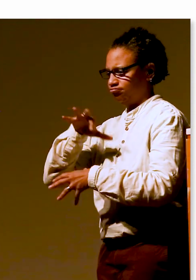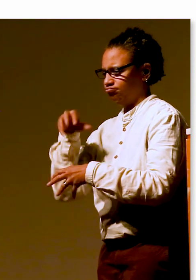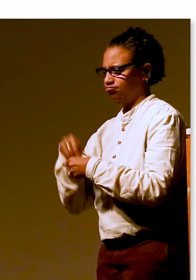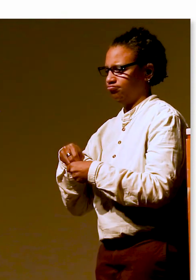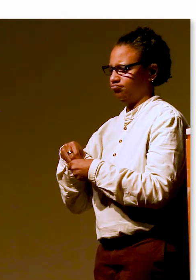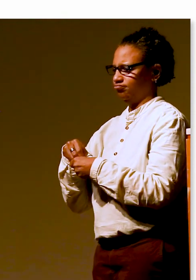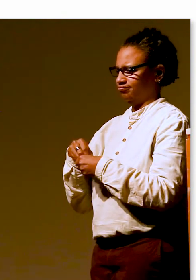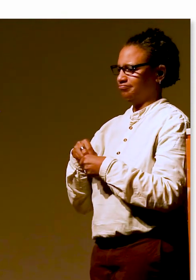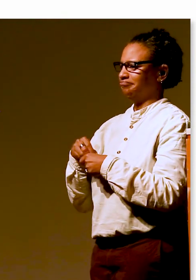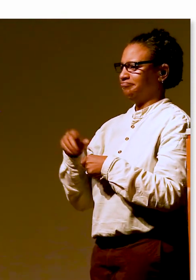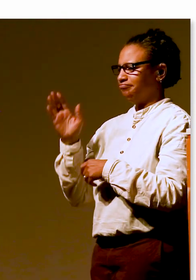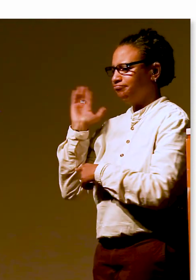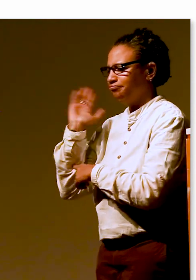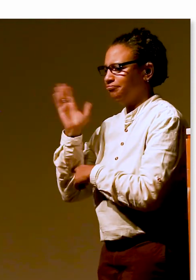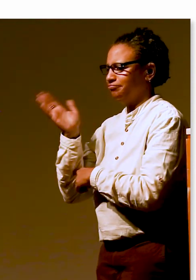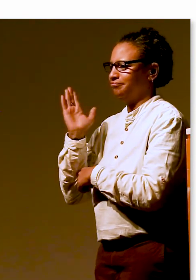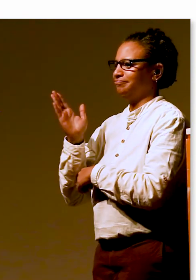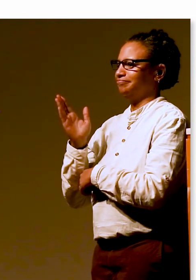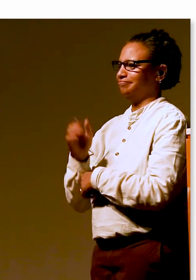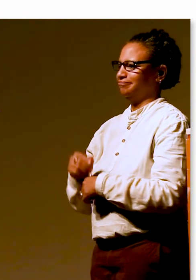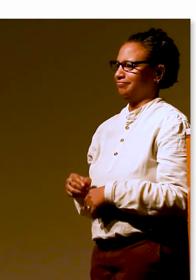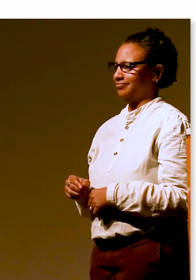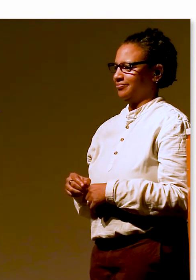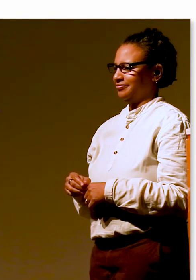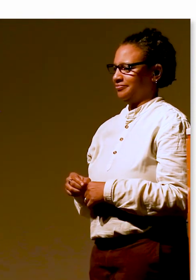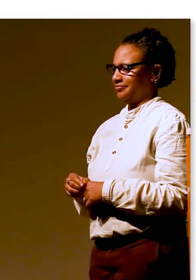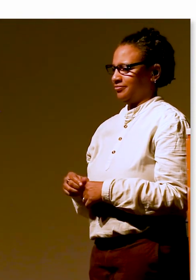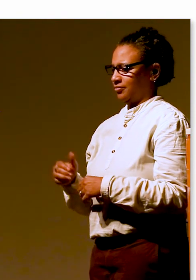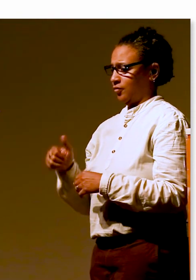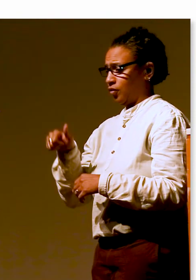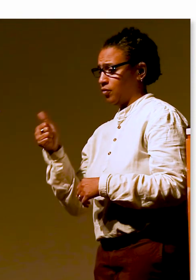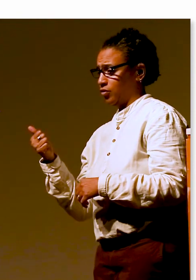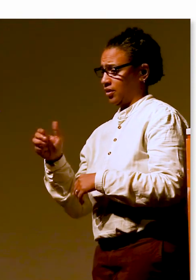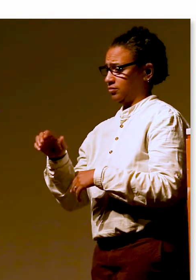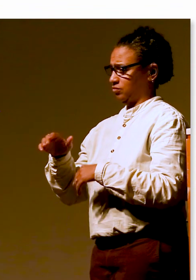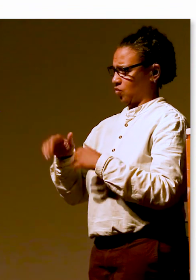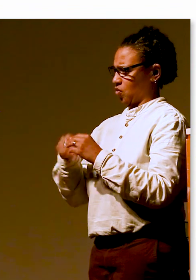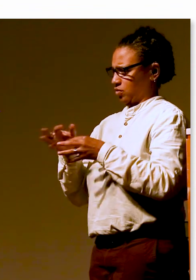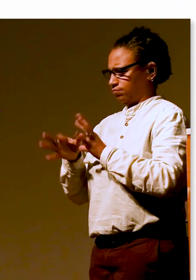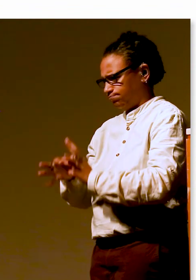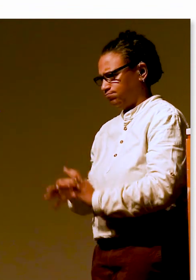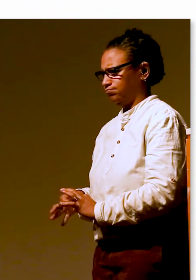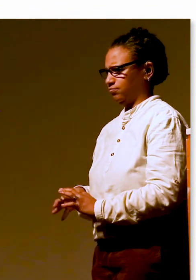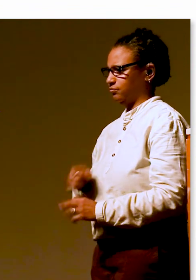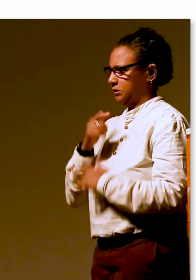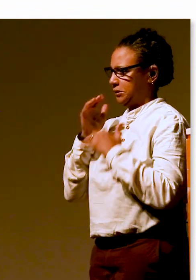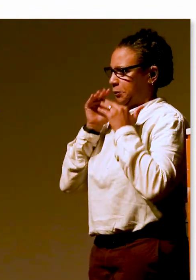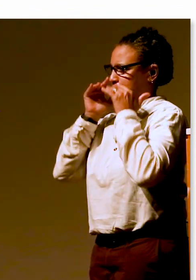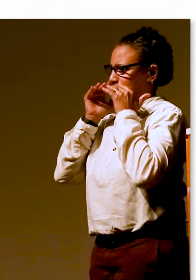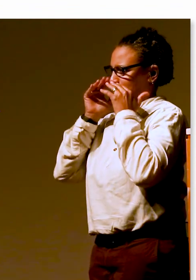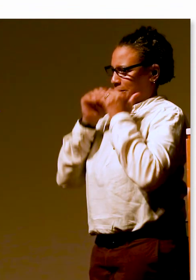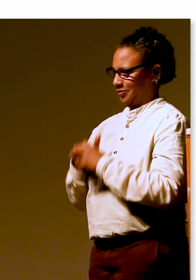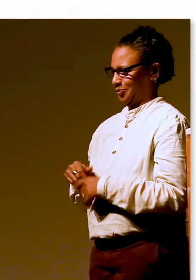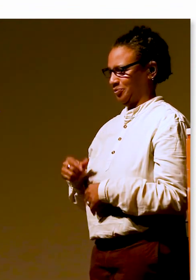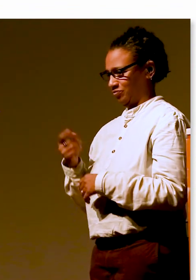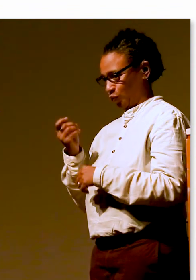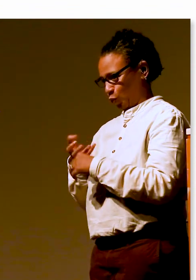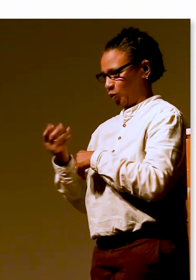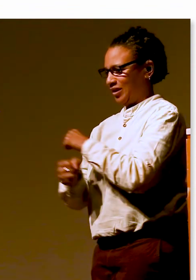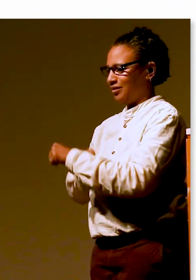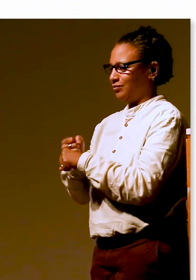way. In my, aside from all the stuff I'll talk about, in the last few years, I've been really